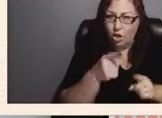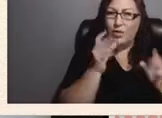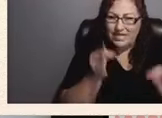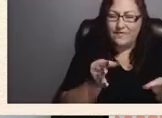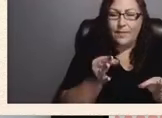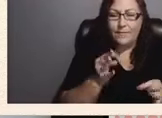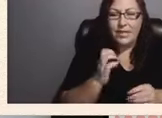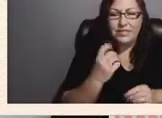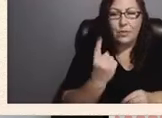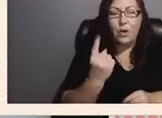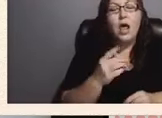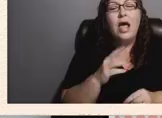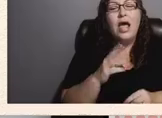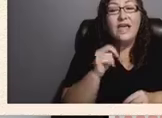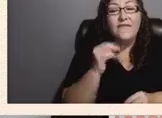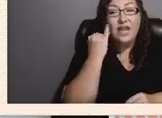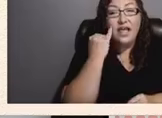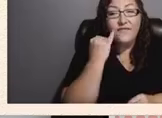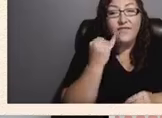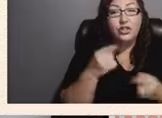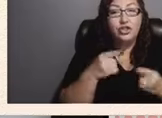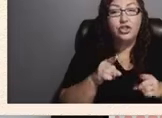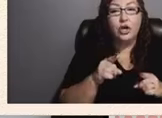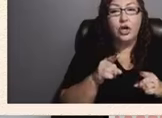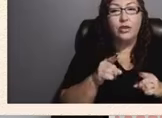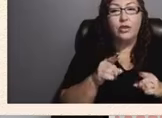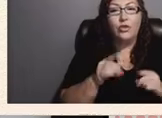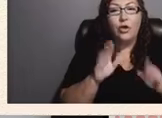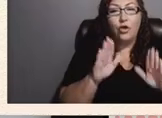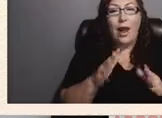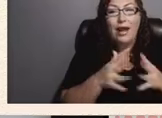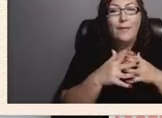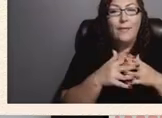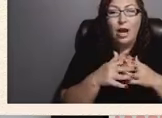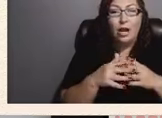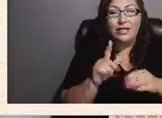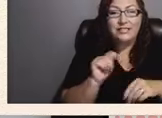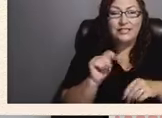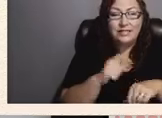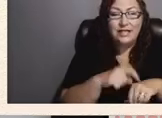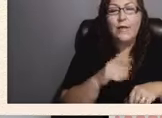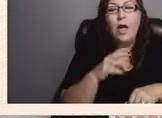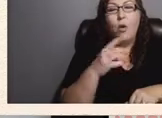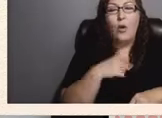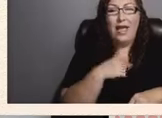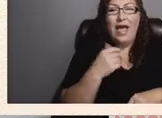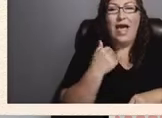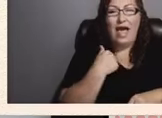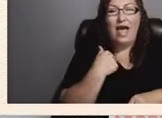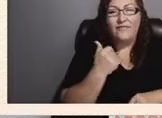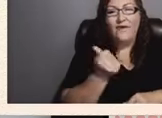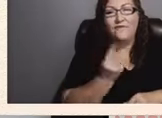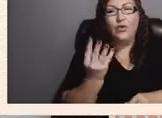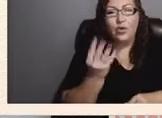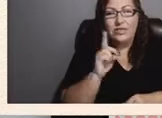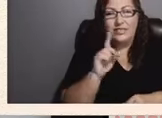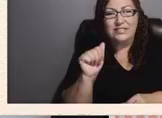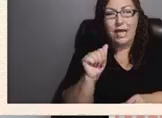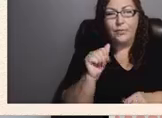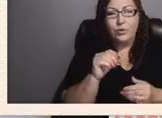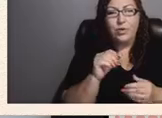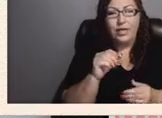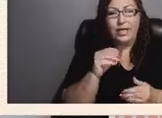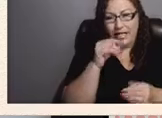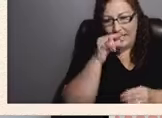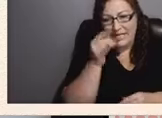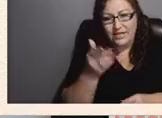during the Great American Teach-In or something like that, where you can come, because we do have quite a few disabled kids there, and I think